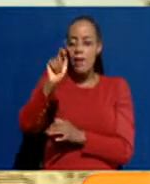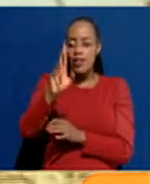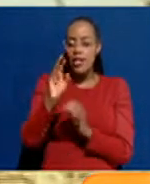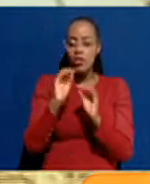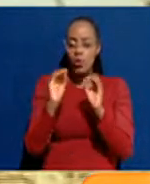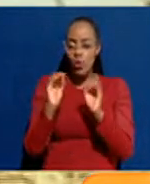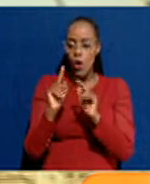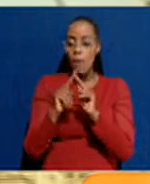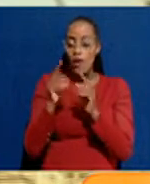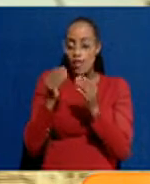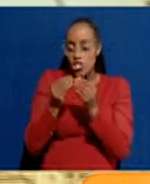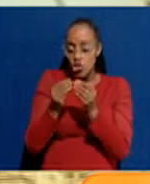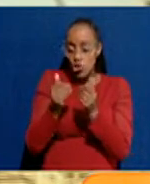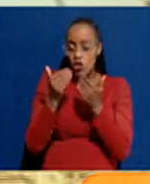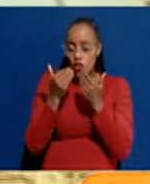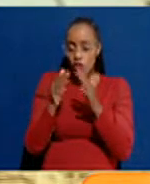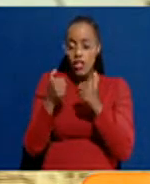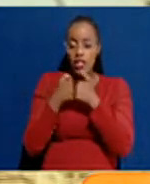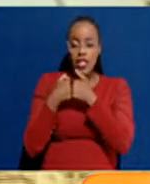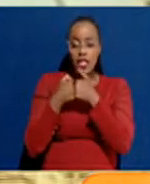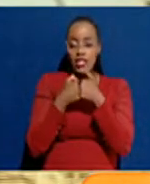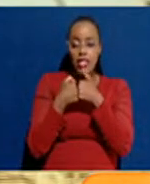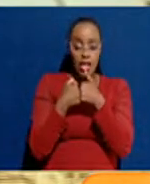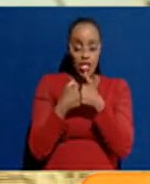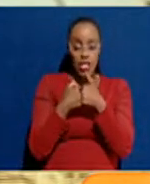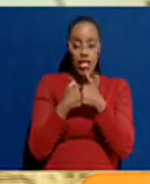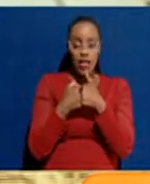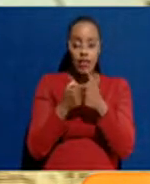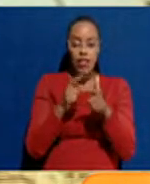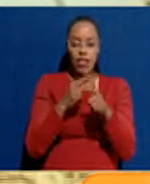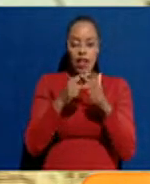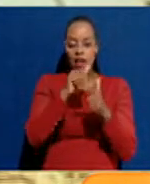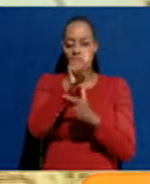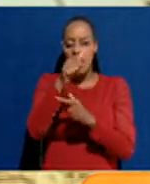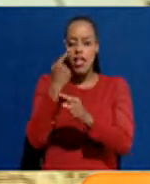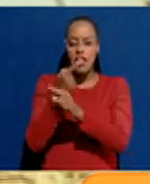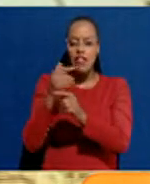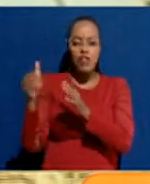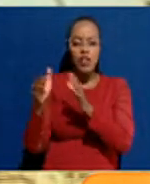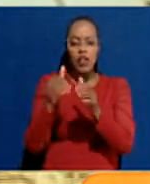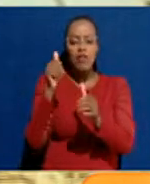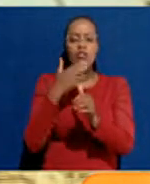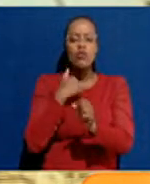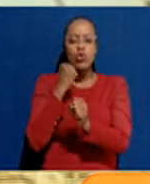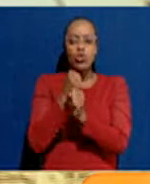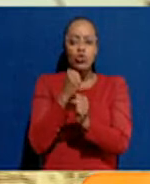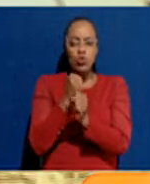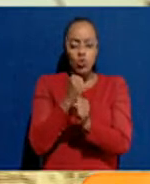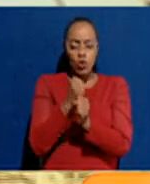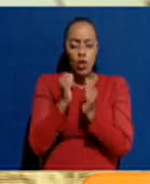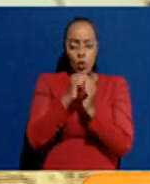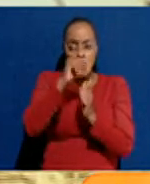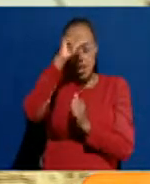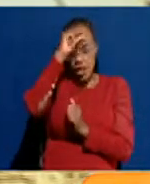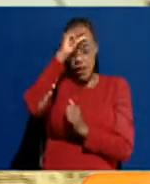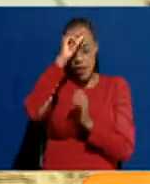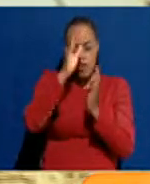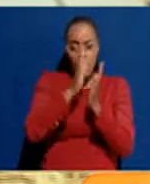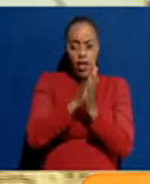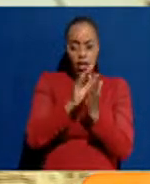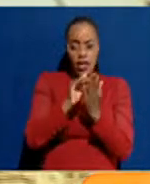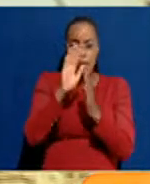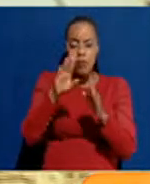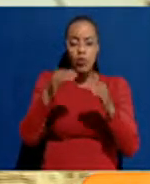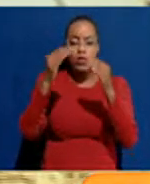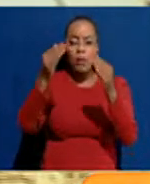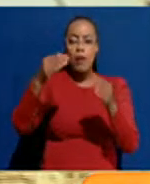overcome. There are a number of mechanisms we want to work together with the government in terms of especially supplying